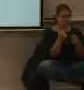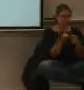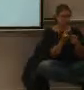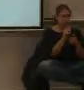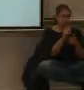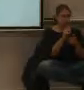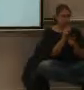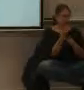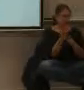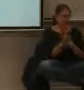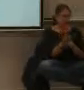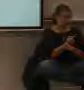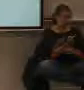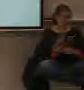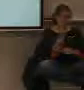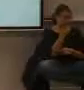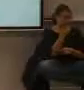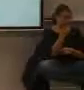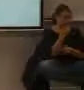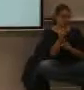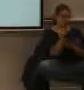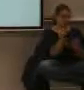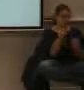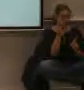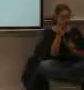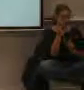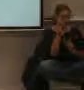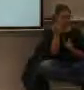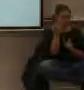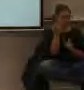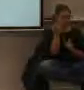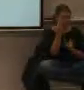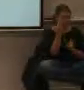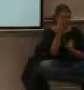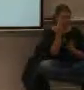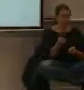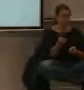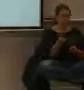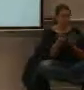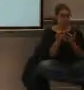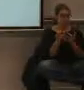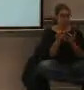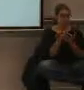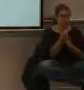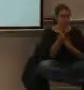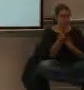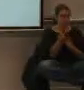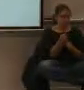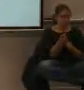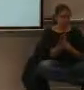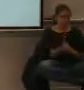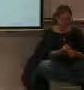are used regularly by people for their own purposes. Several hundred new each year.